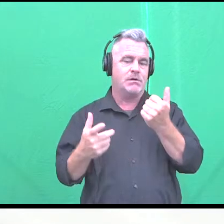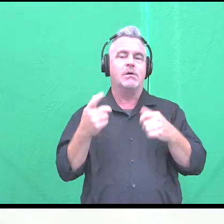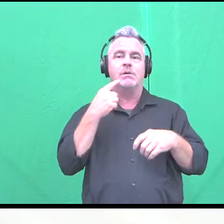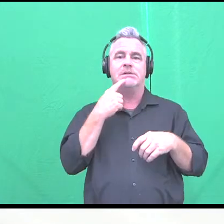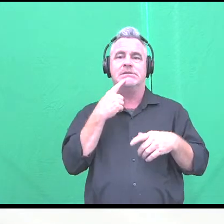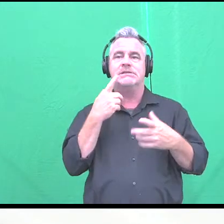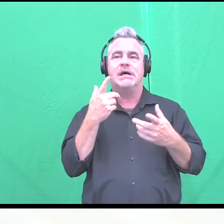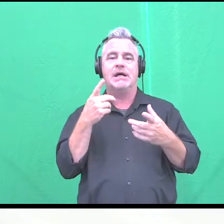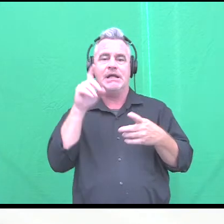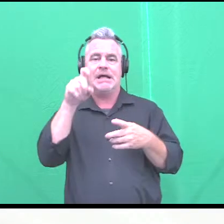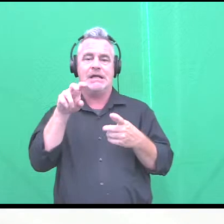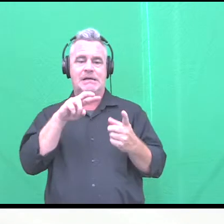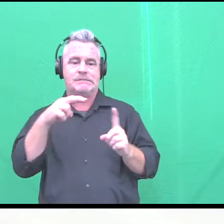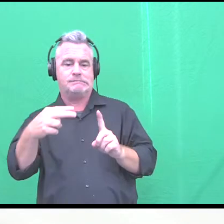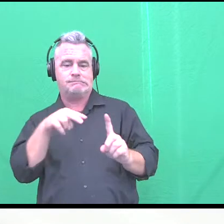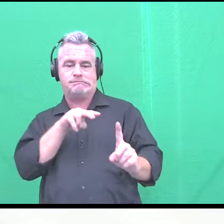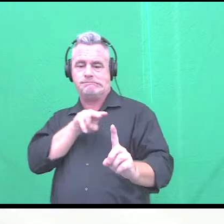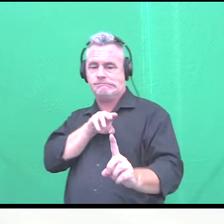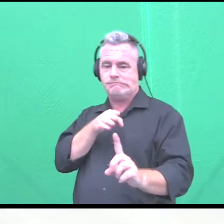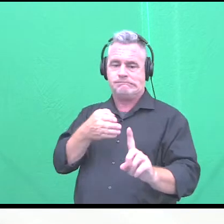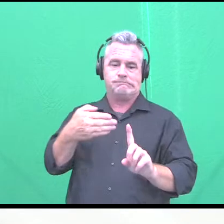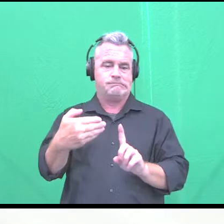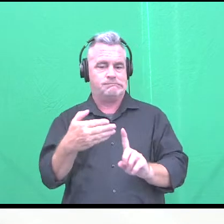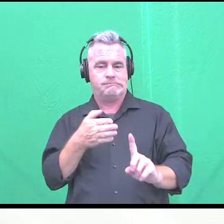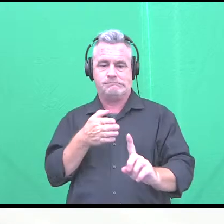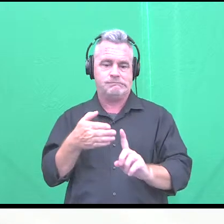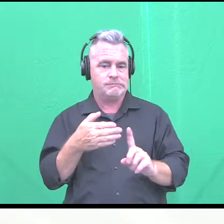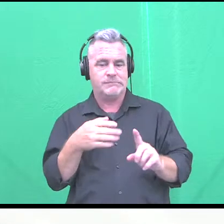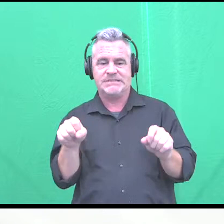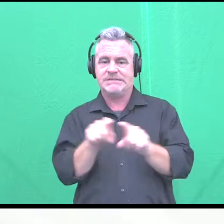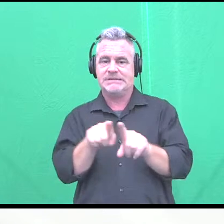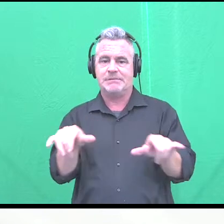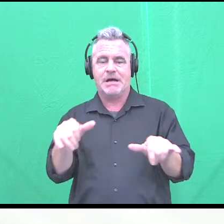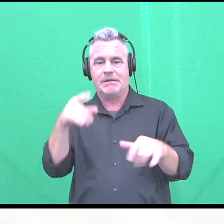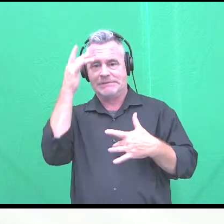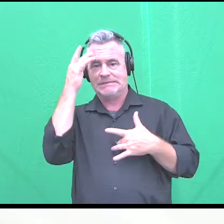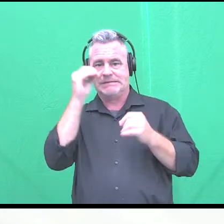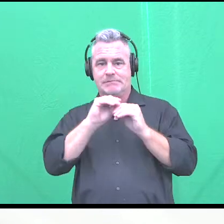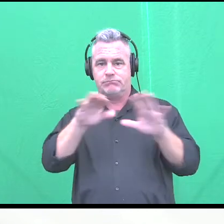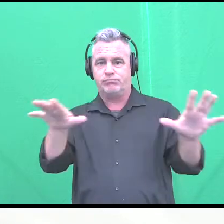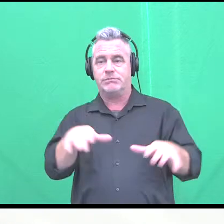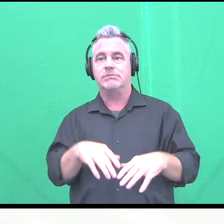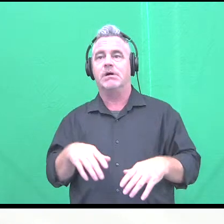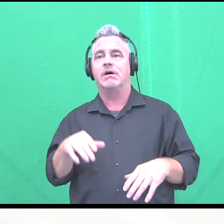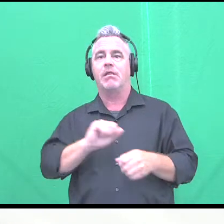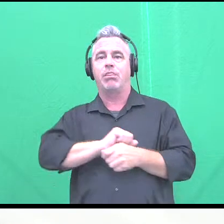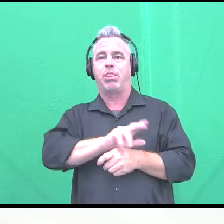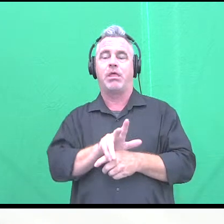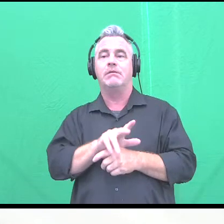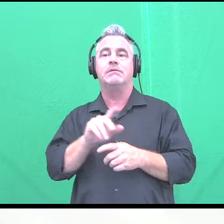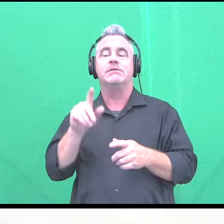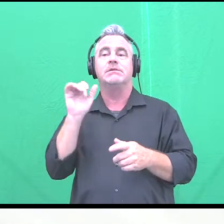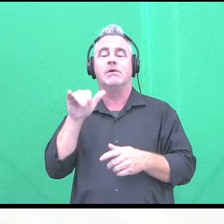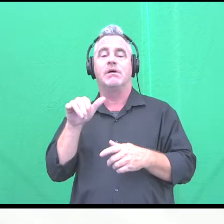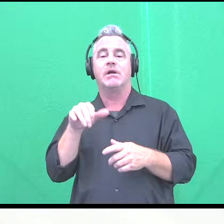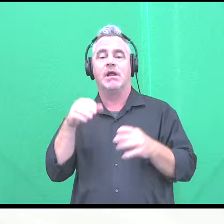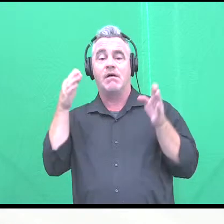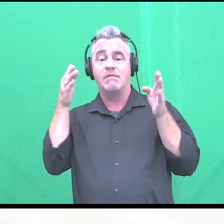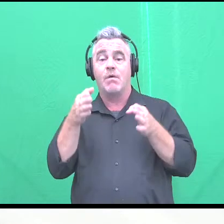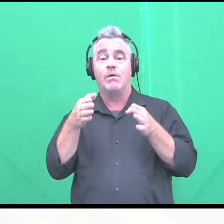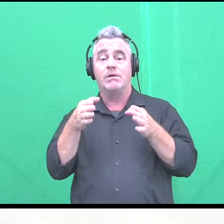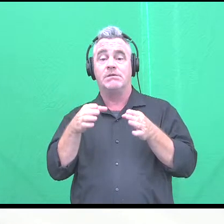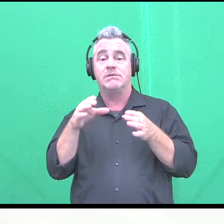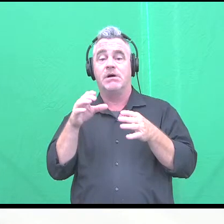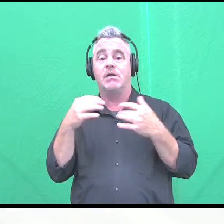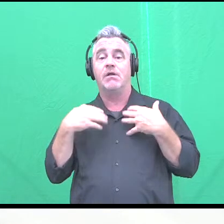with everything and everyone else during COVID, and what they focused on was the COVID-19 Relief